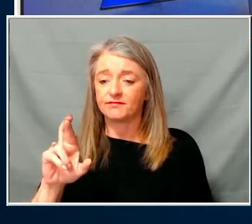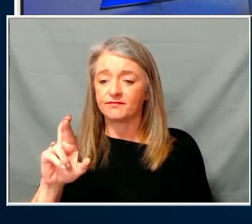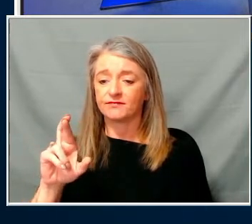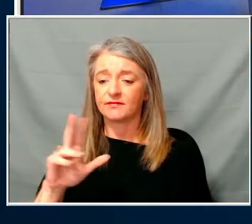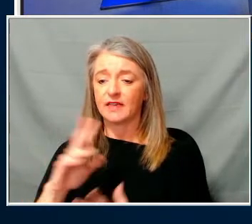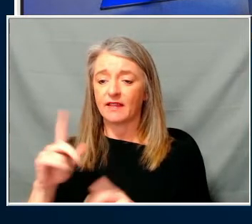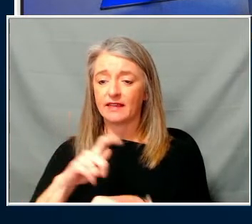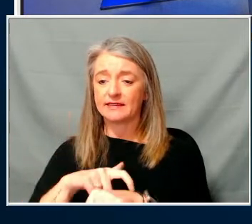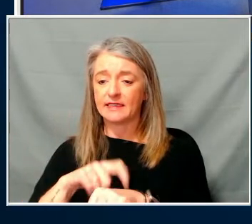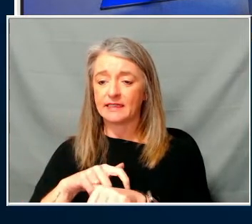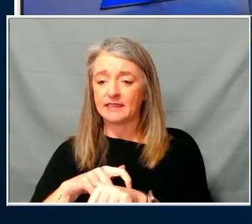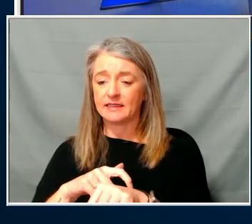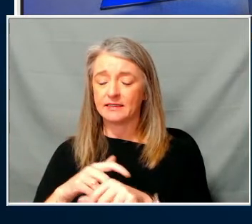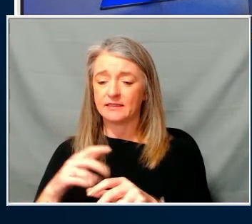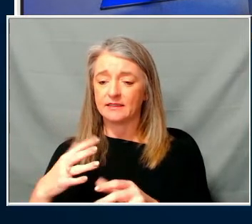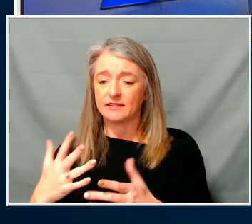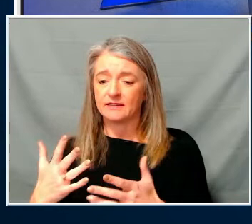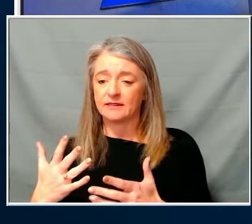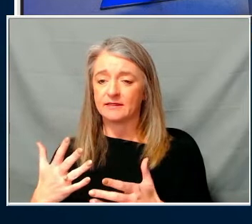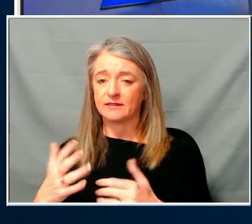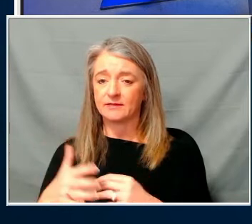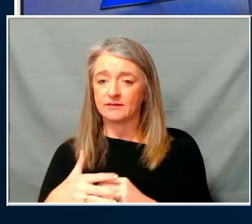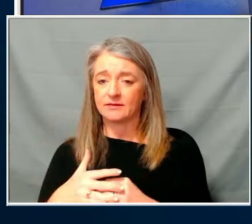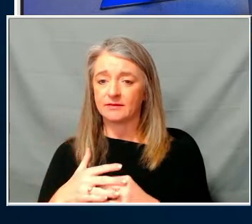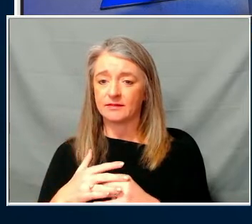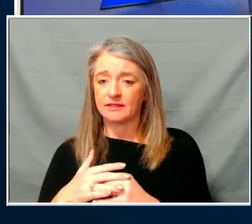get more out of volunteering than they even give. So,